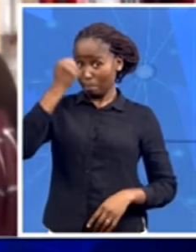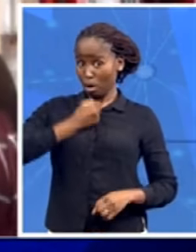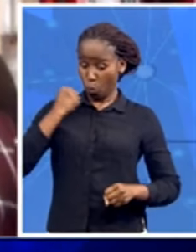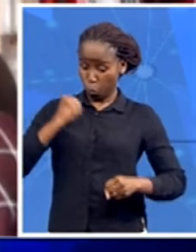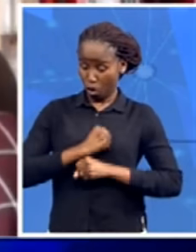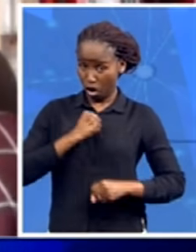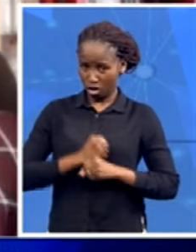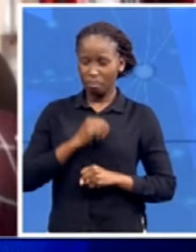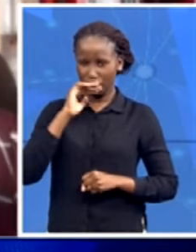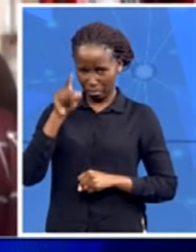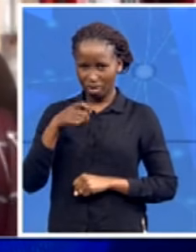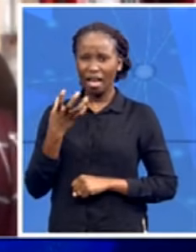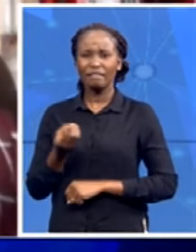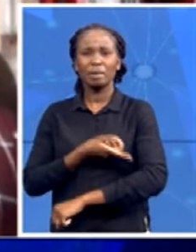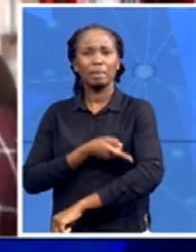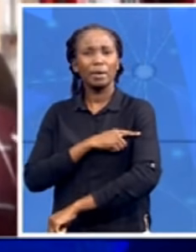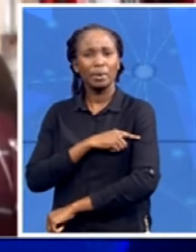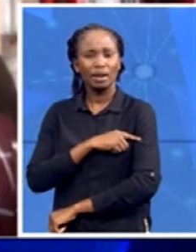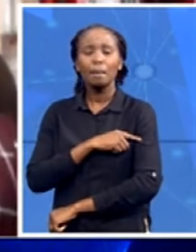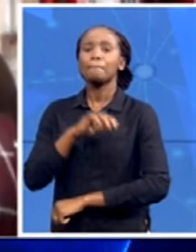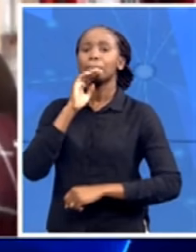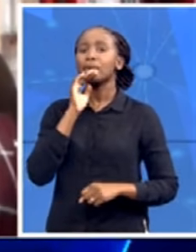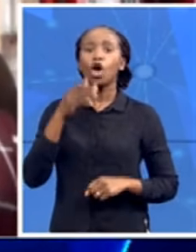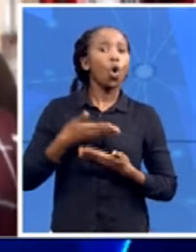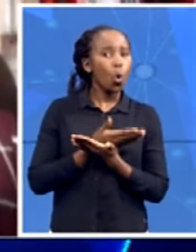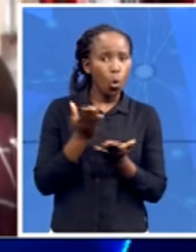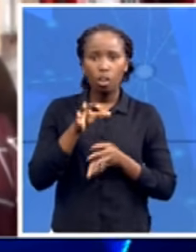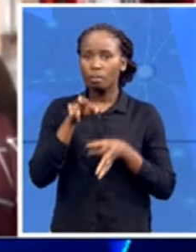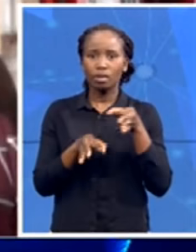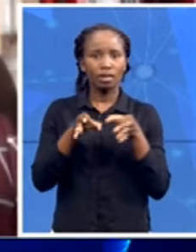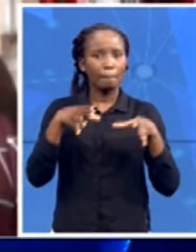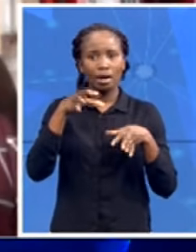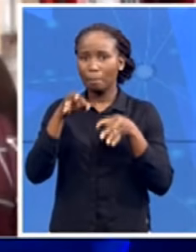So all political parties, they want power. Yes.